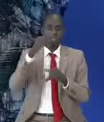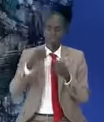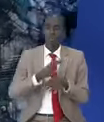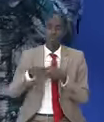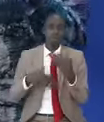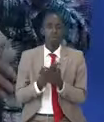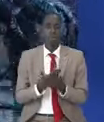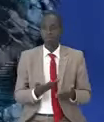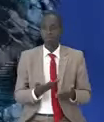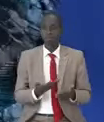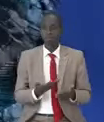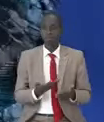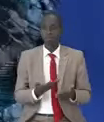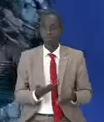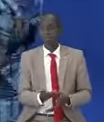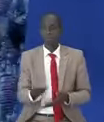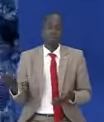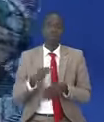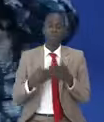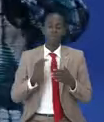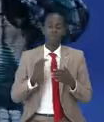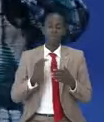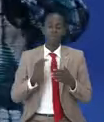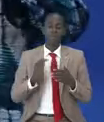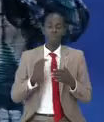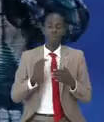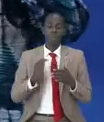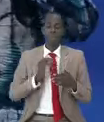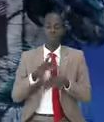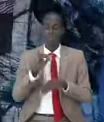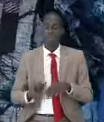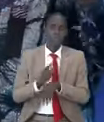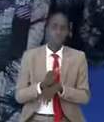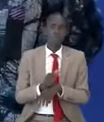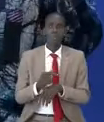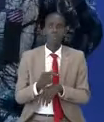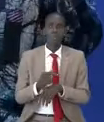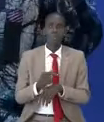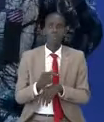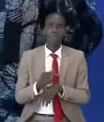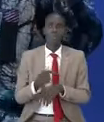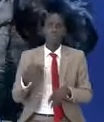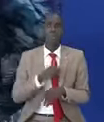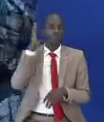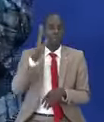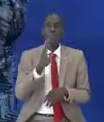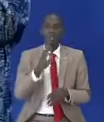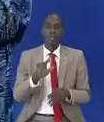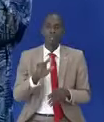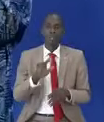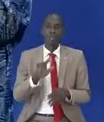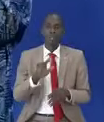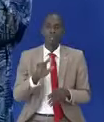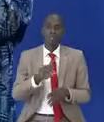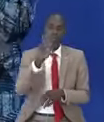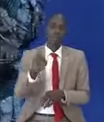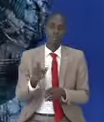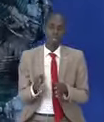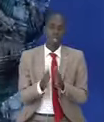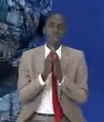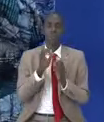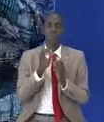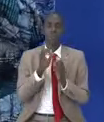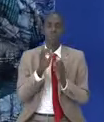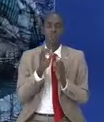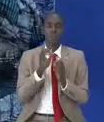this, all our earthly endeavors and everything, we will be accountable one day. My prayer for